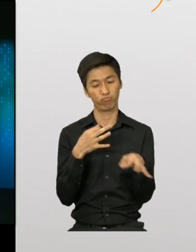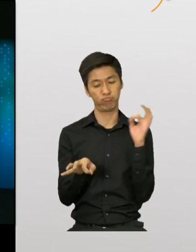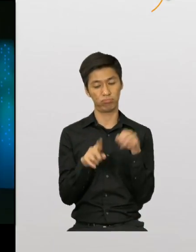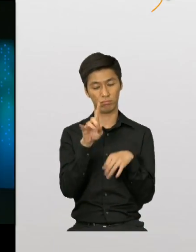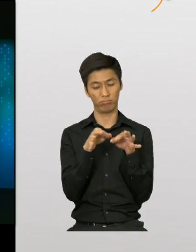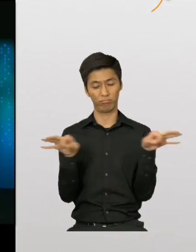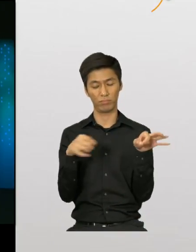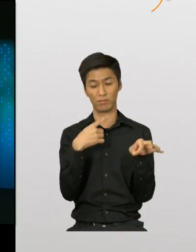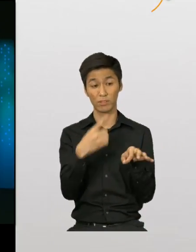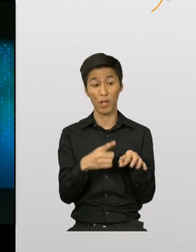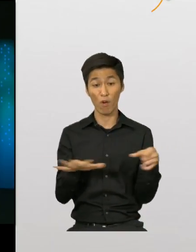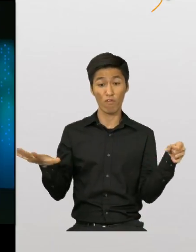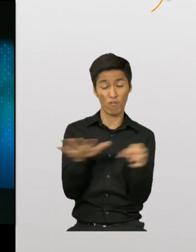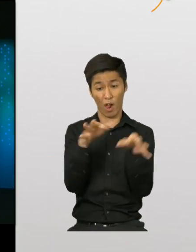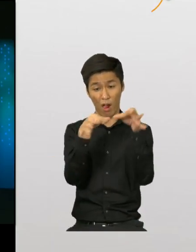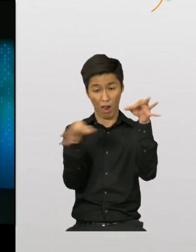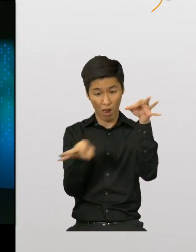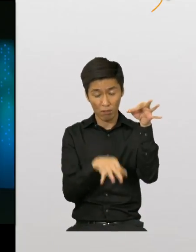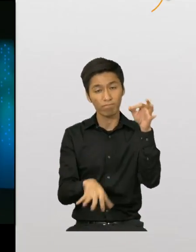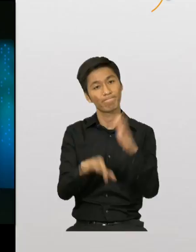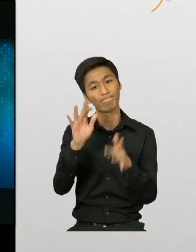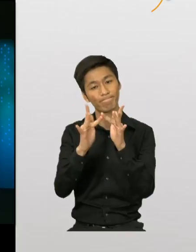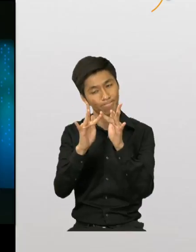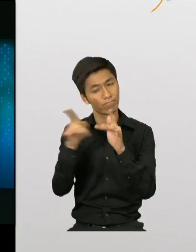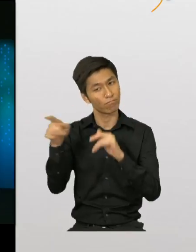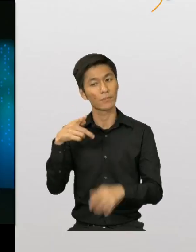full statement, look it up on the internet.